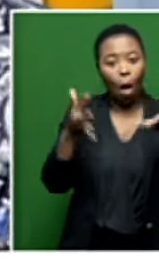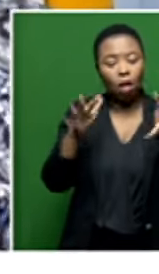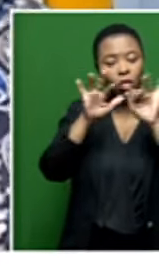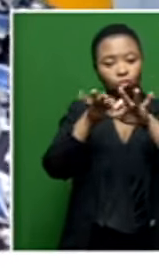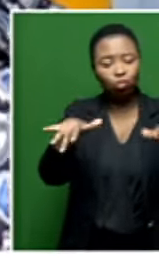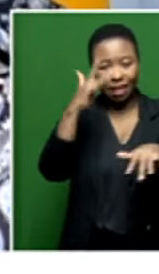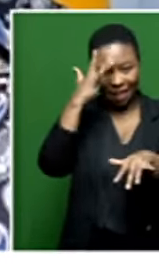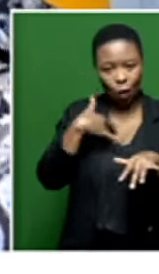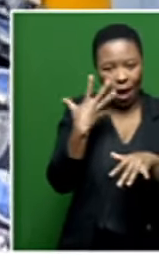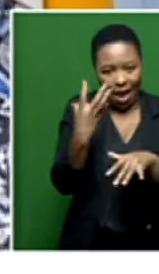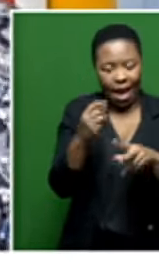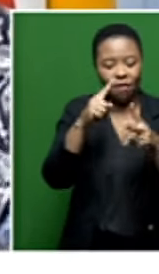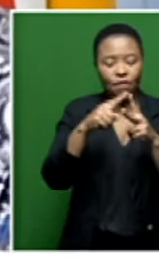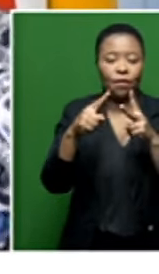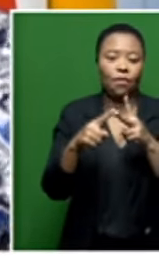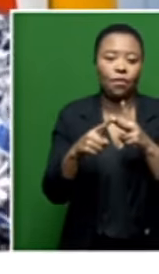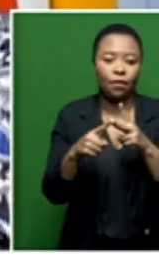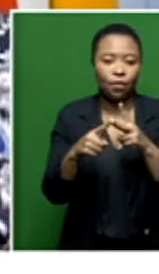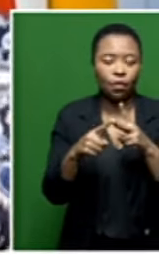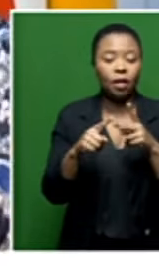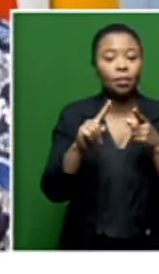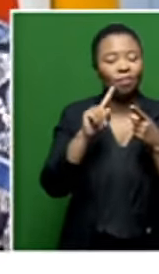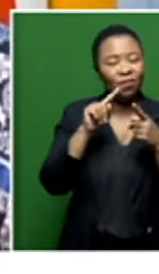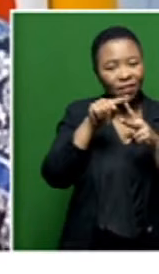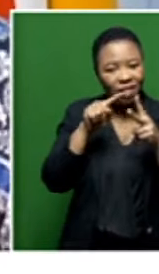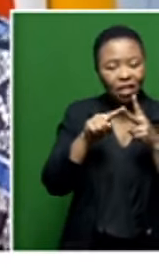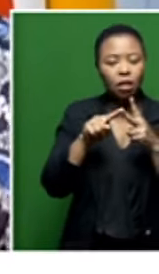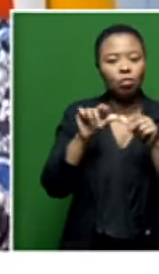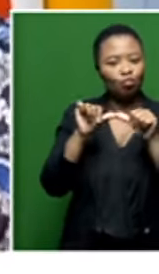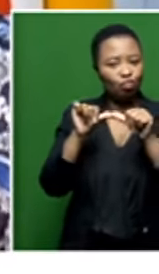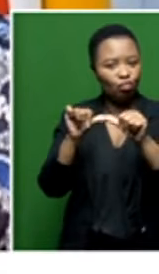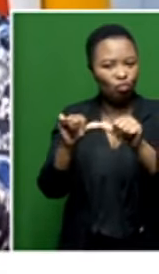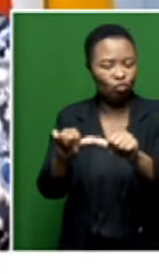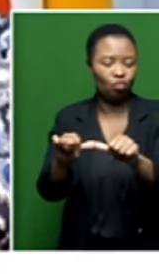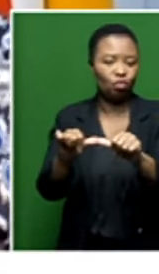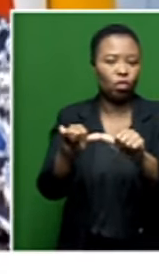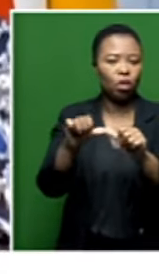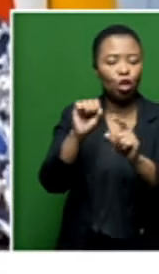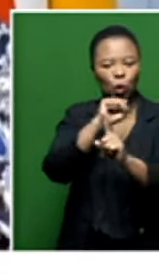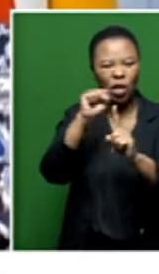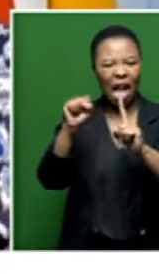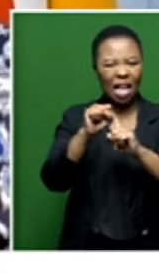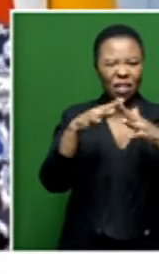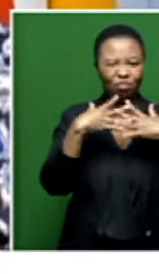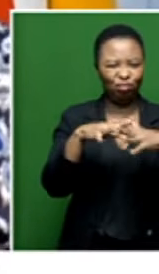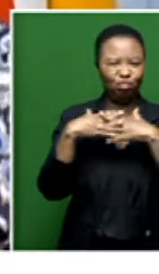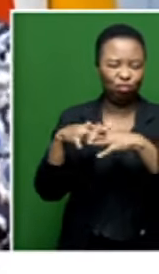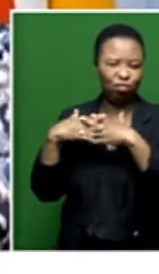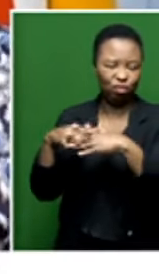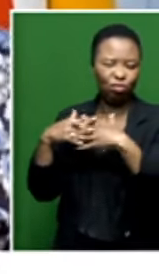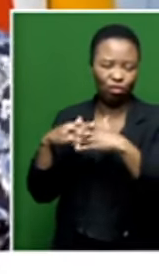that continue to ravage our society.